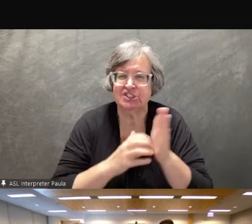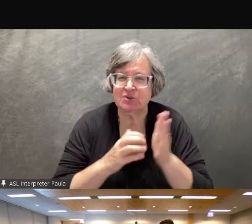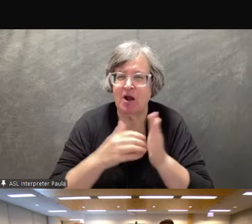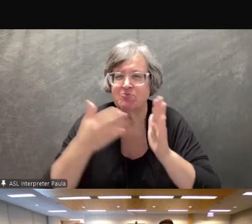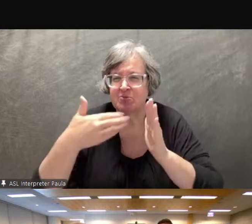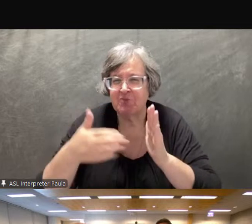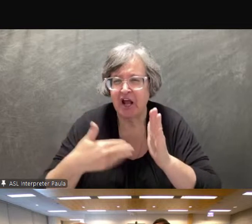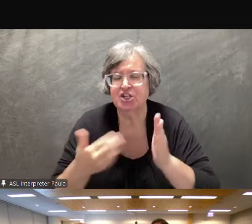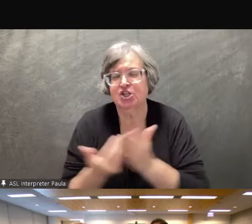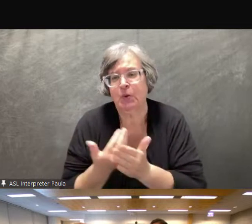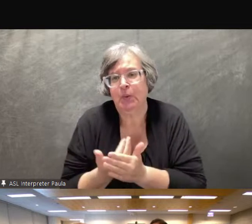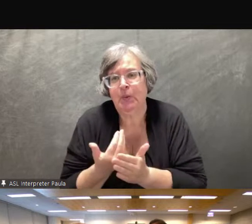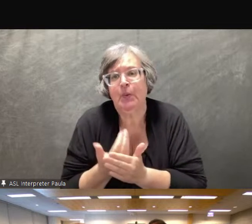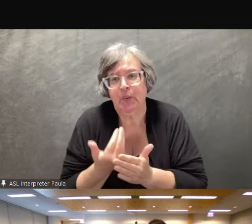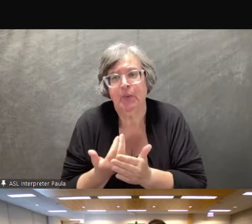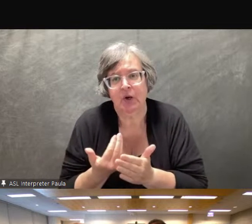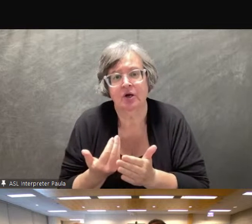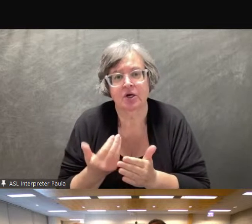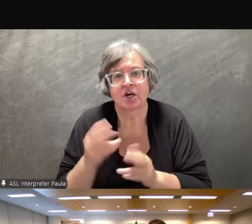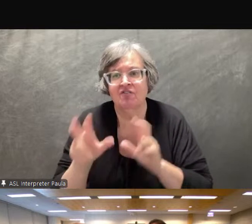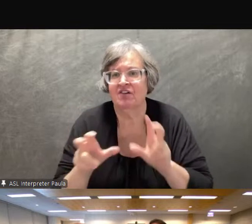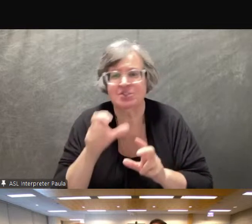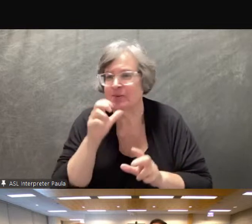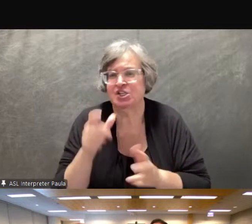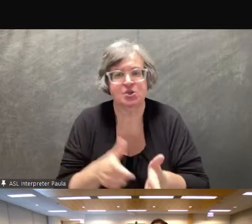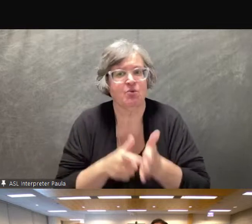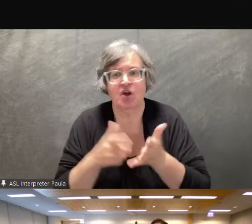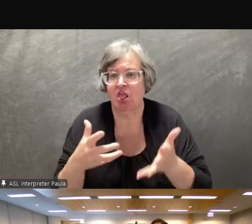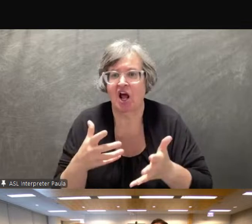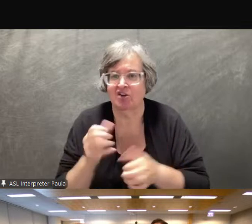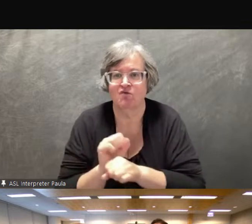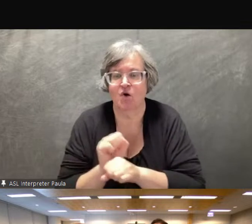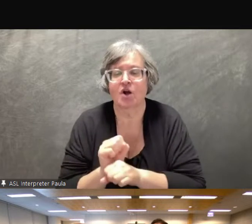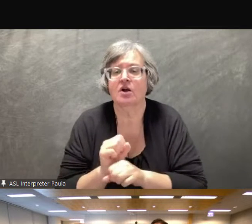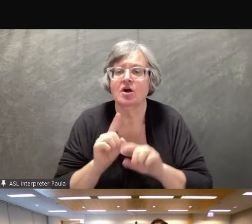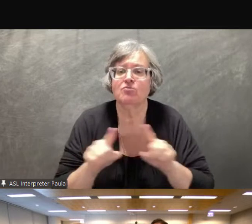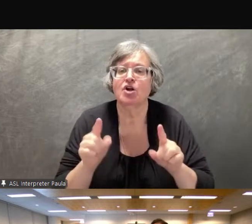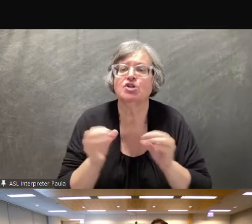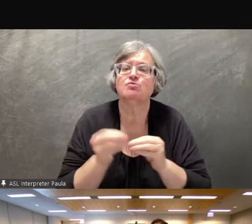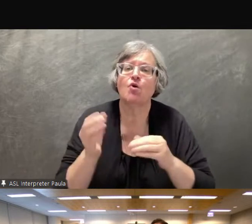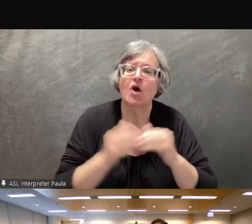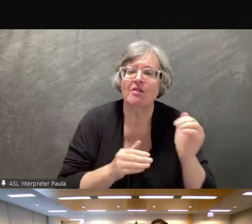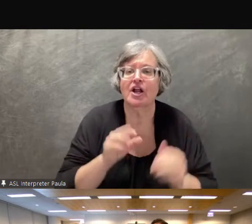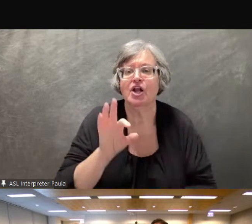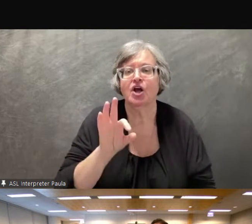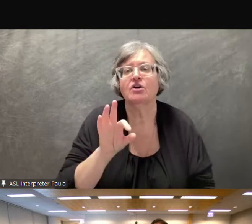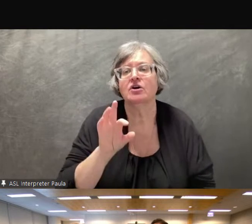Luckily, with a newer invested station, it doesn't require nearly as much effort, just more than a refresh than the renew.